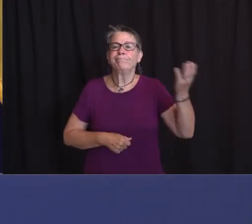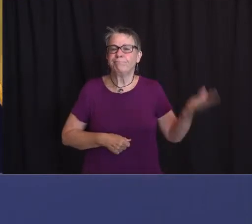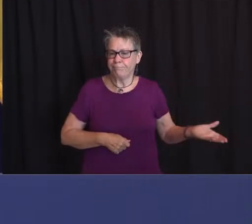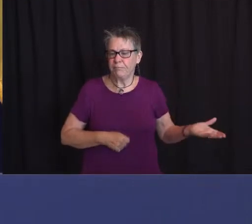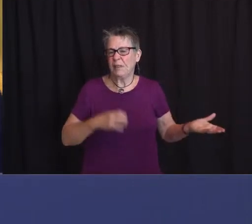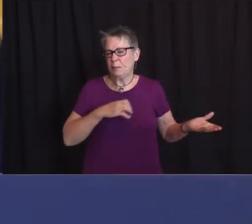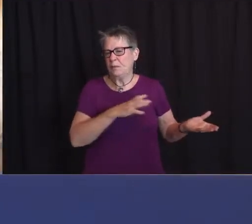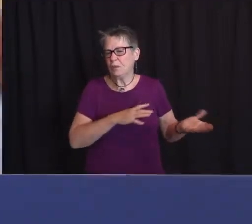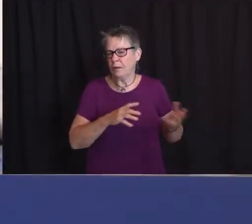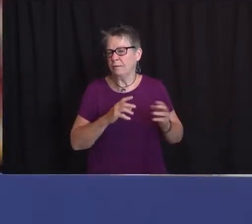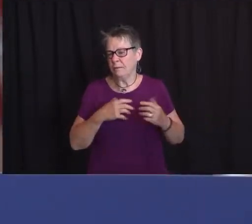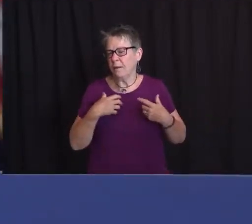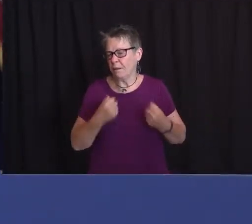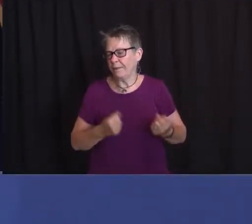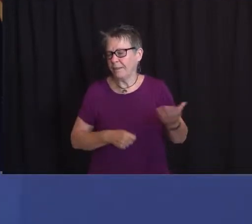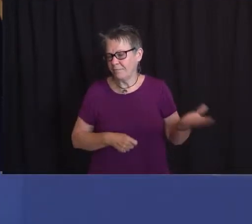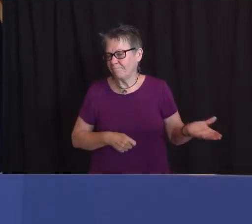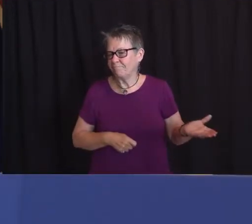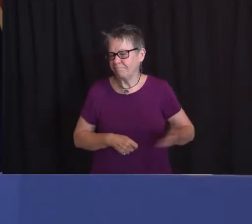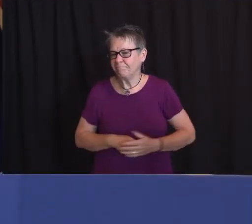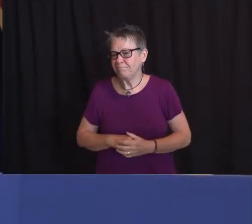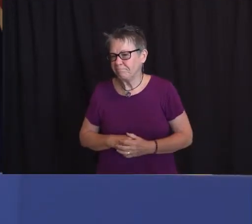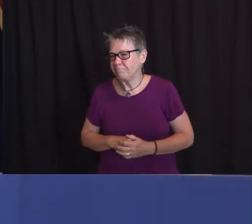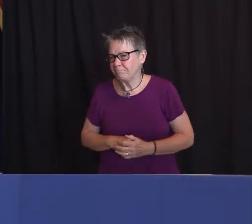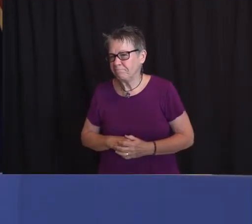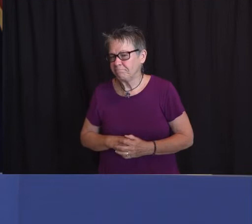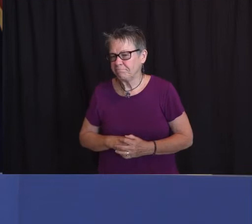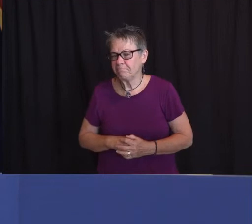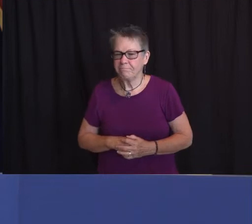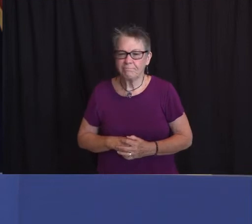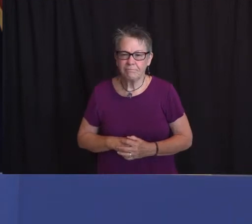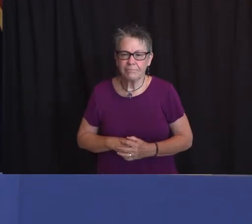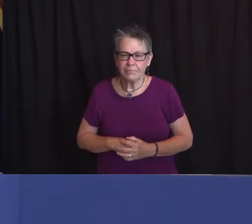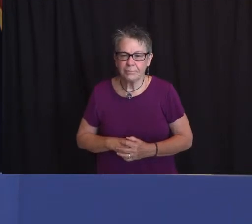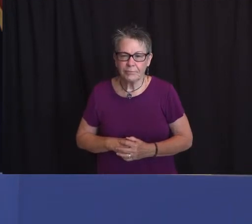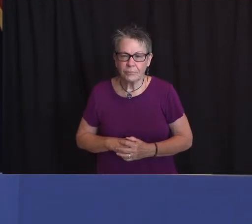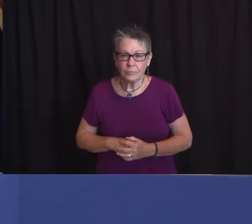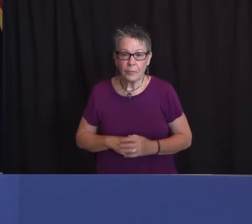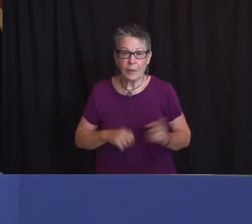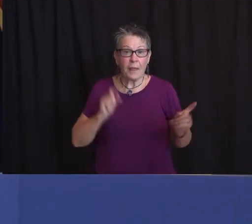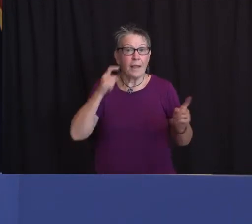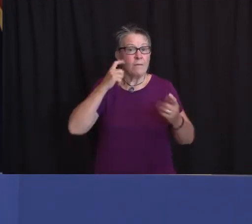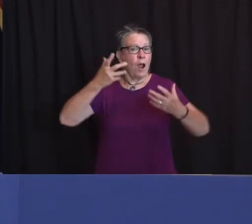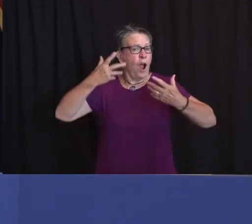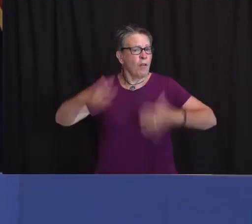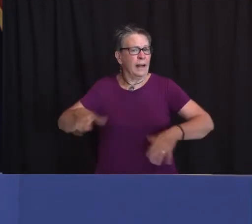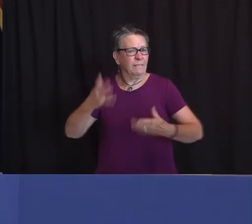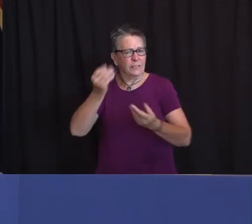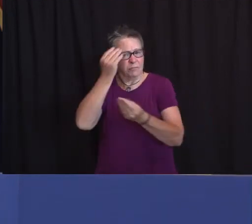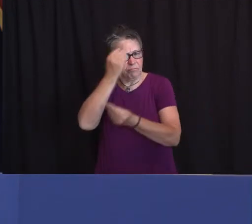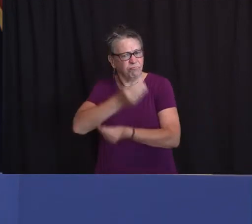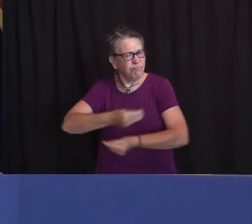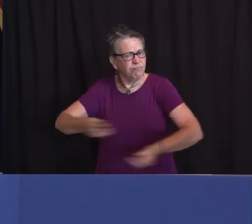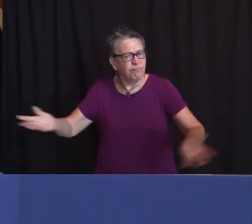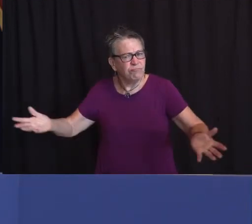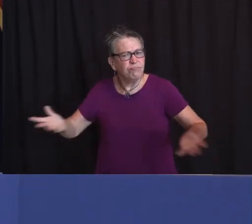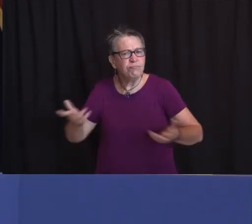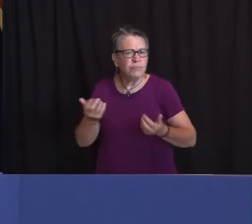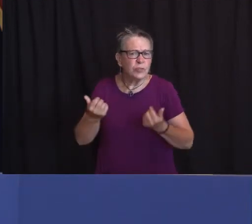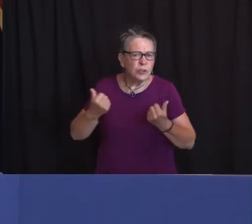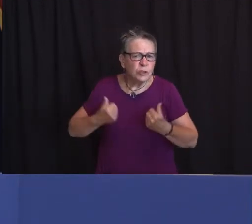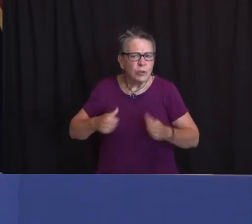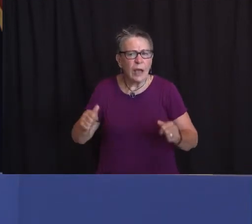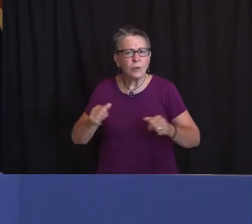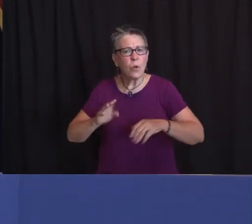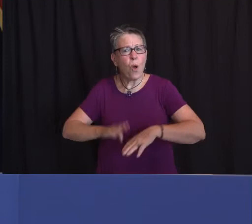Judy Persichilli. Thank you, Governor. Good afternoon. As the Governor mentioned, in an effort to expand consumer access to